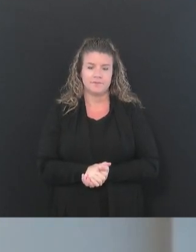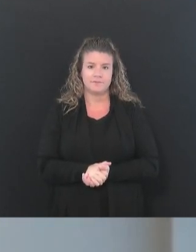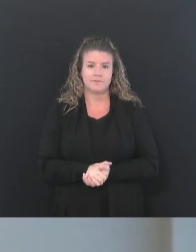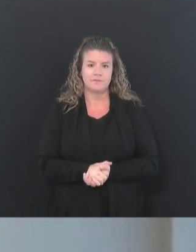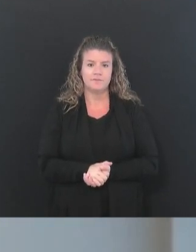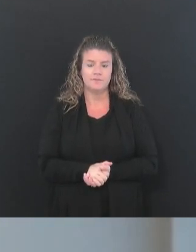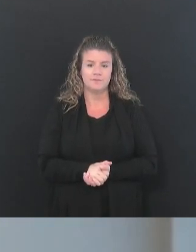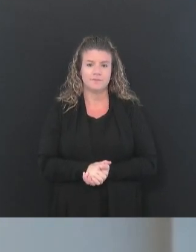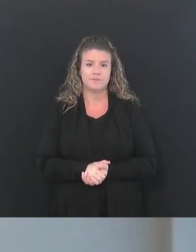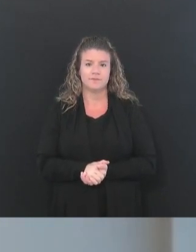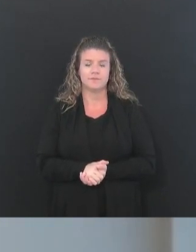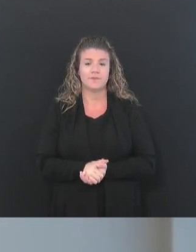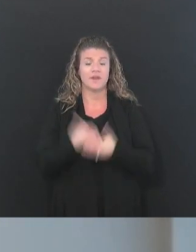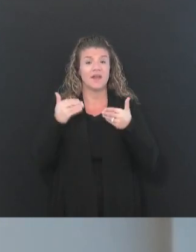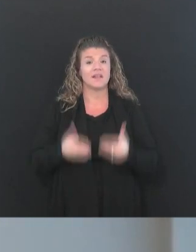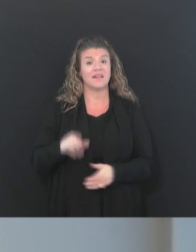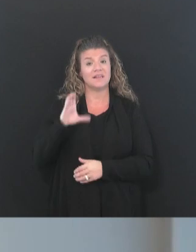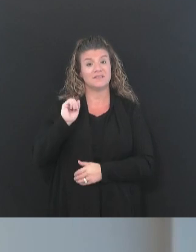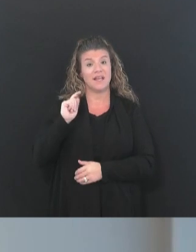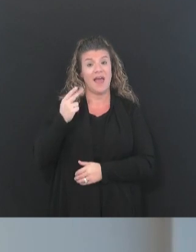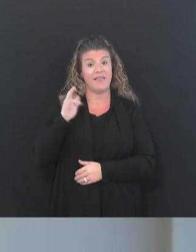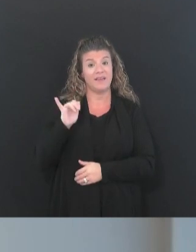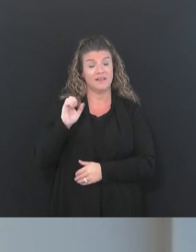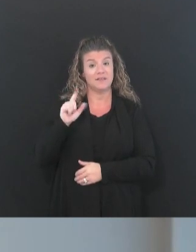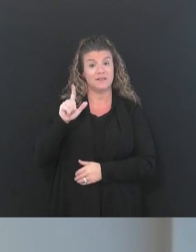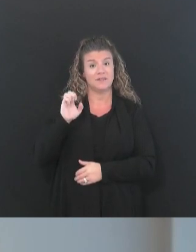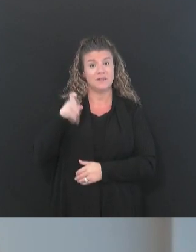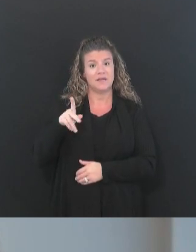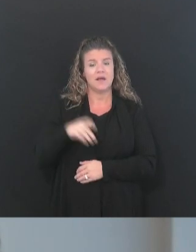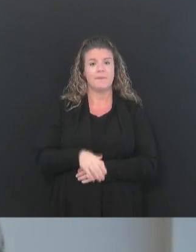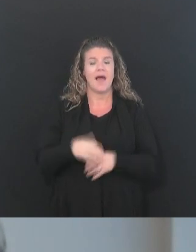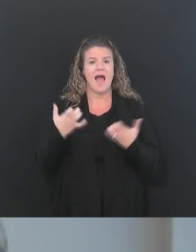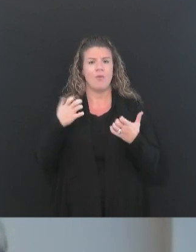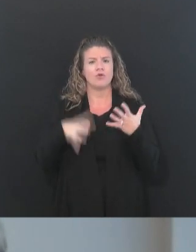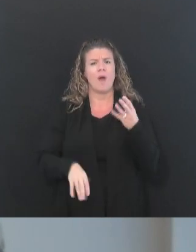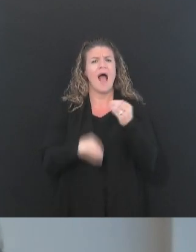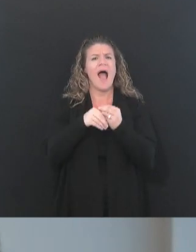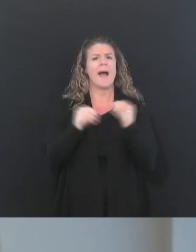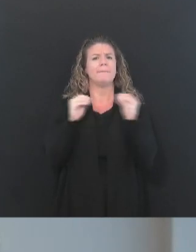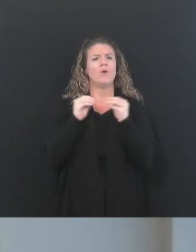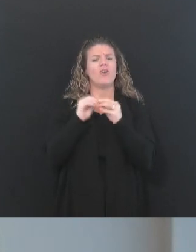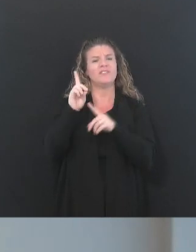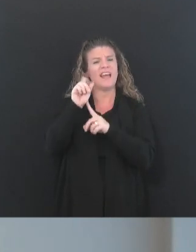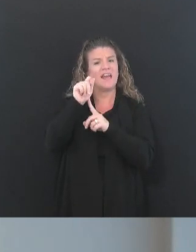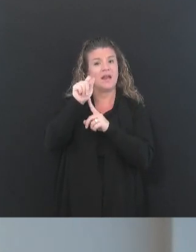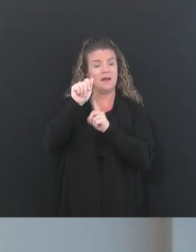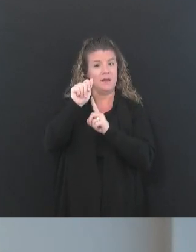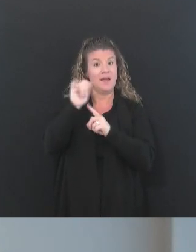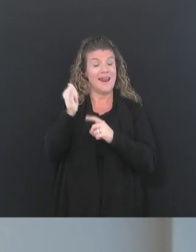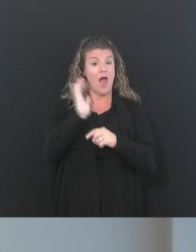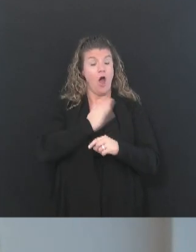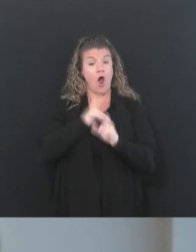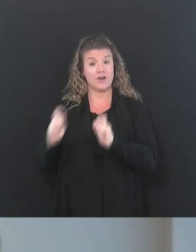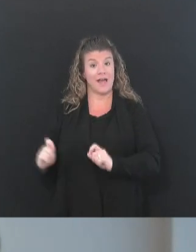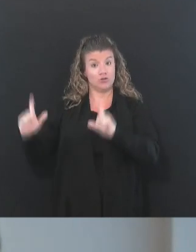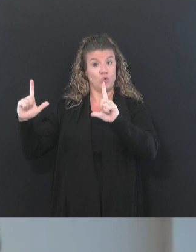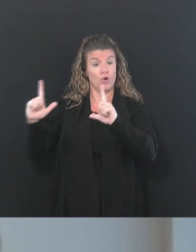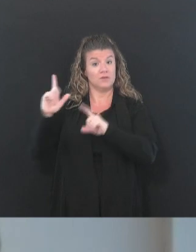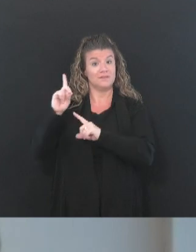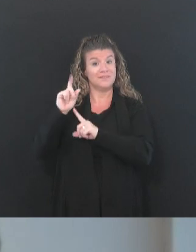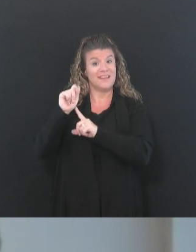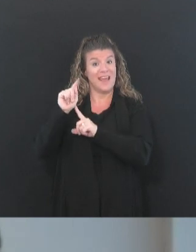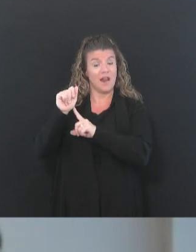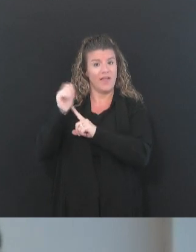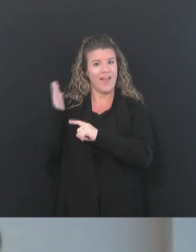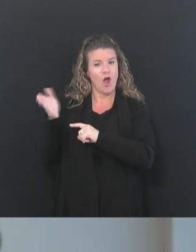Thanks. I was asked to speak a little more to the data, especially the data that's on our dashboard now, the updated